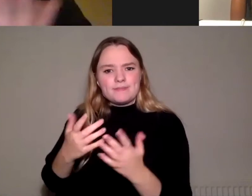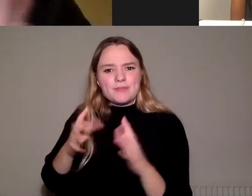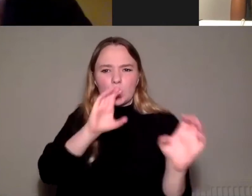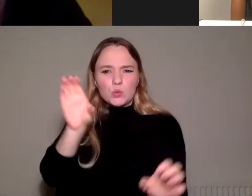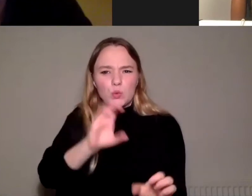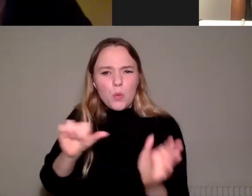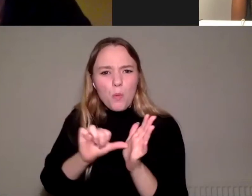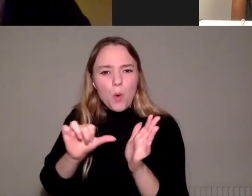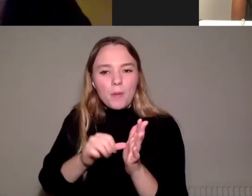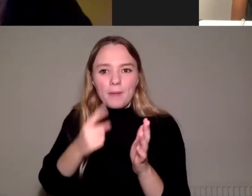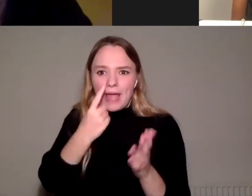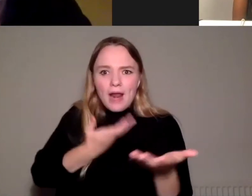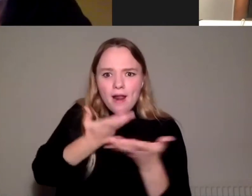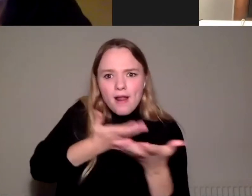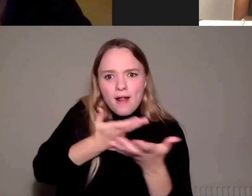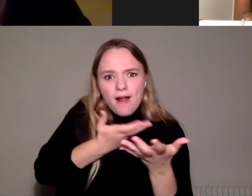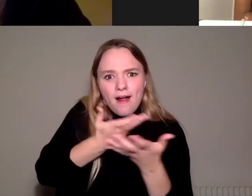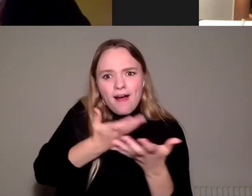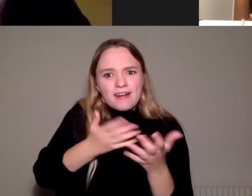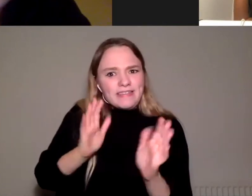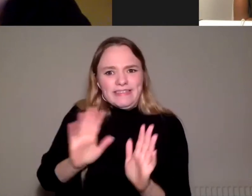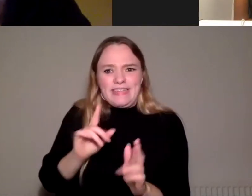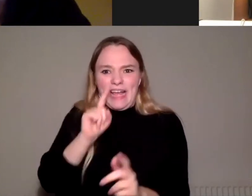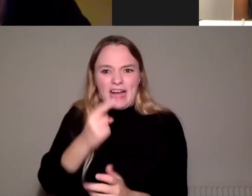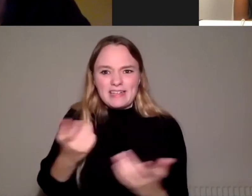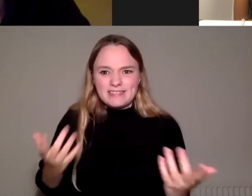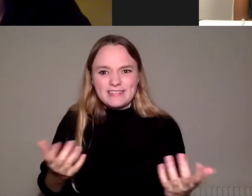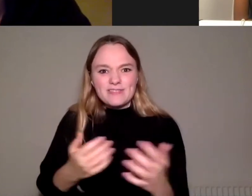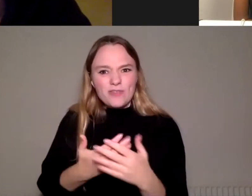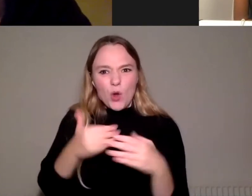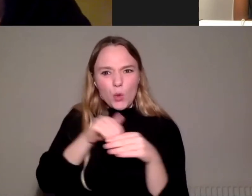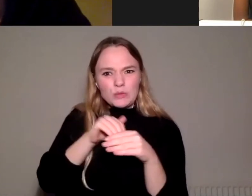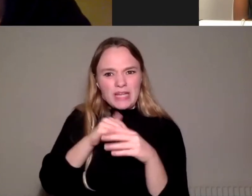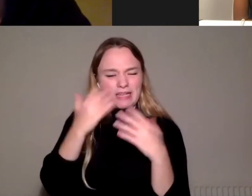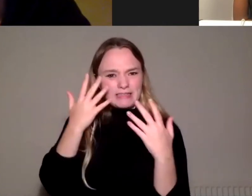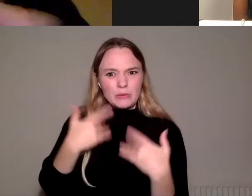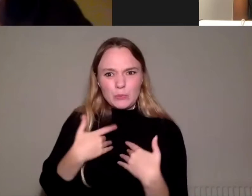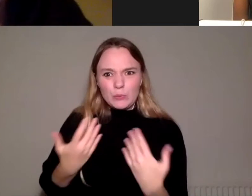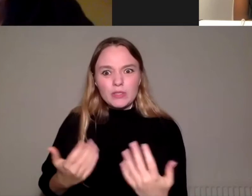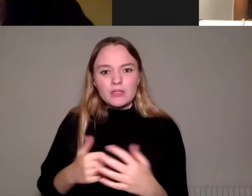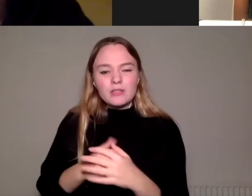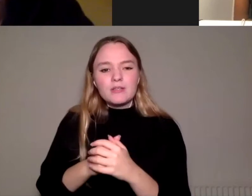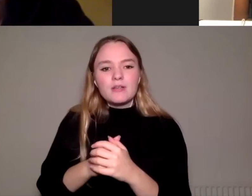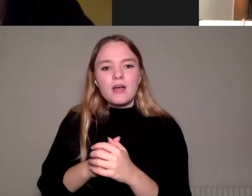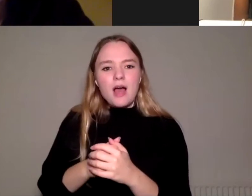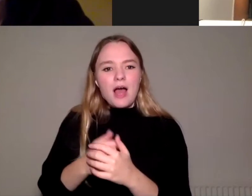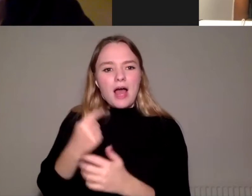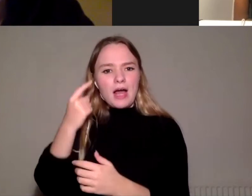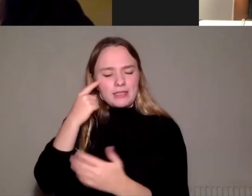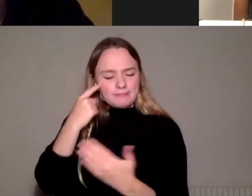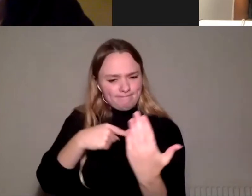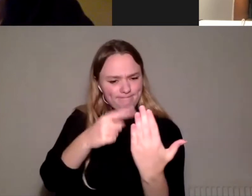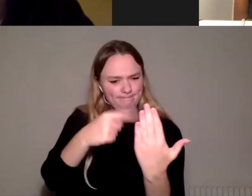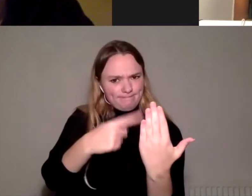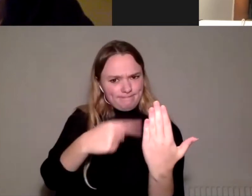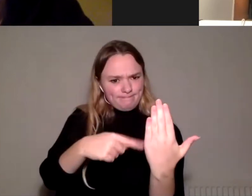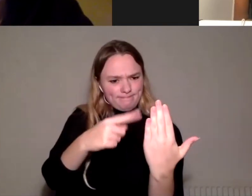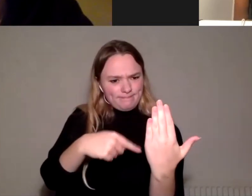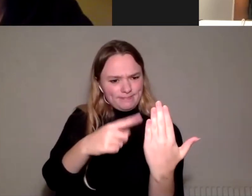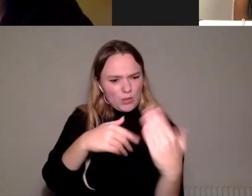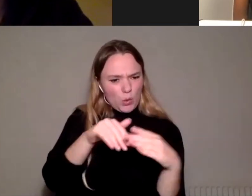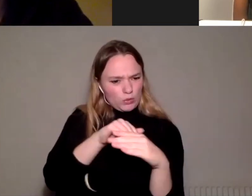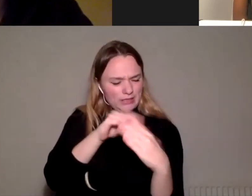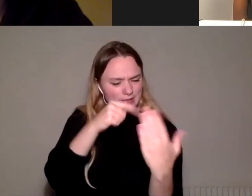because you can't have a good old conversation. Yeah. Context, but I'm guessing, I'm going to scroll down just in case there's any context.